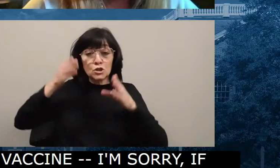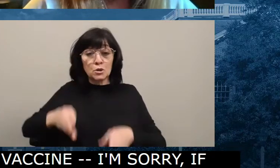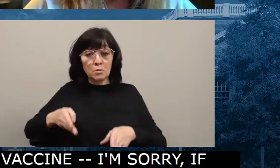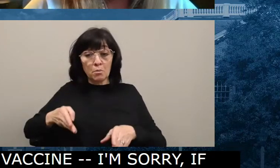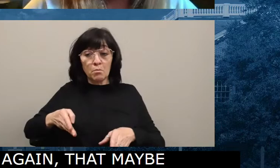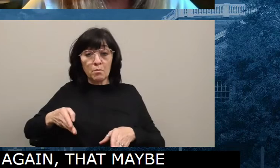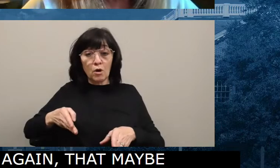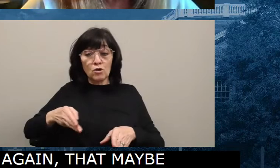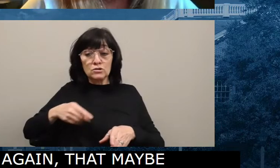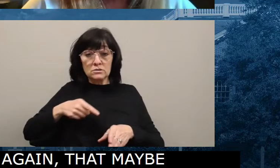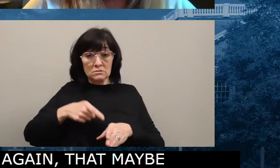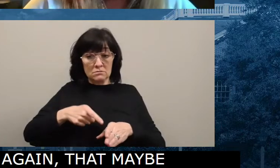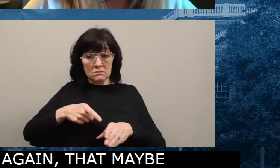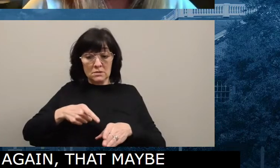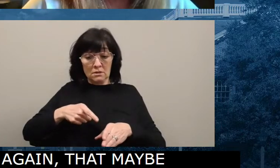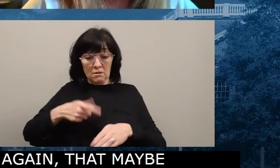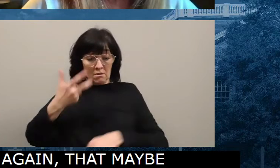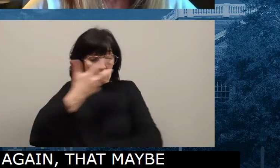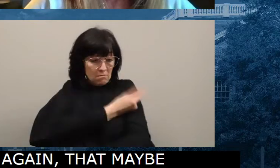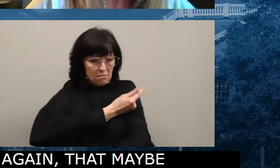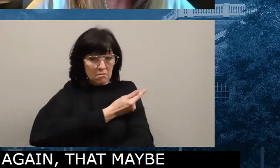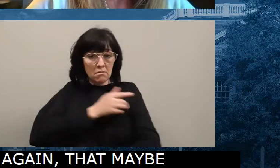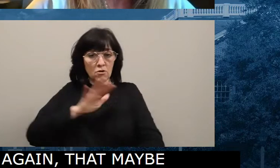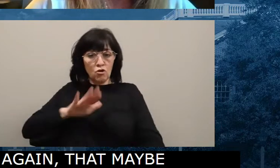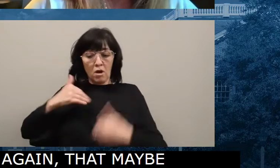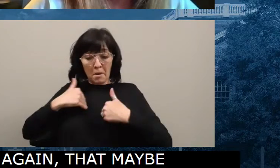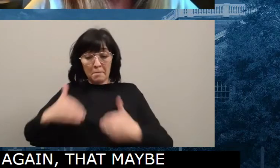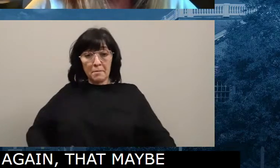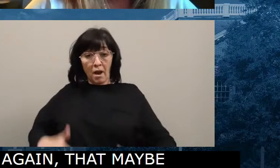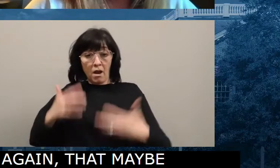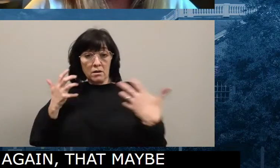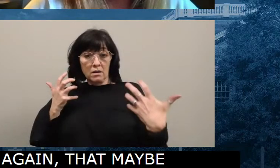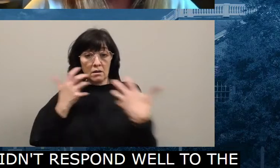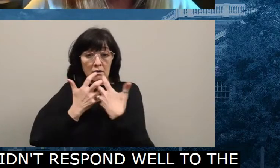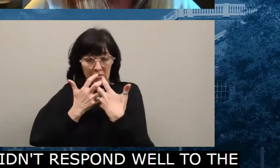well to the vaccine, if they're elderly or are